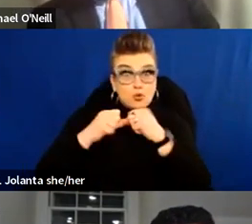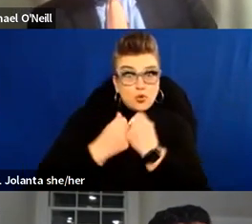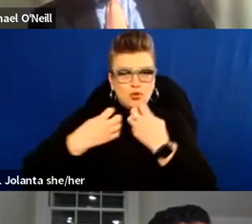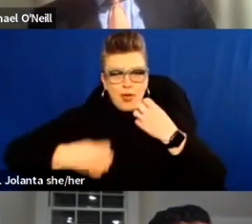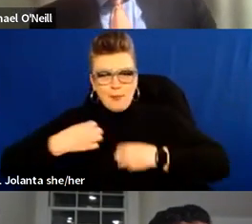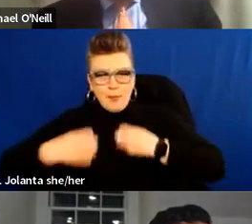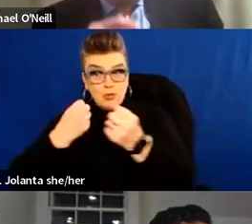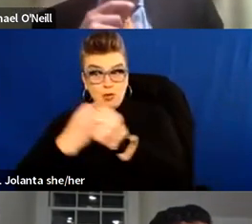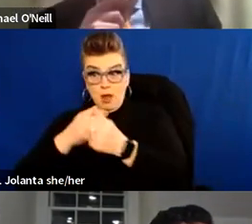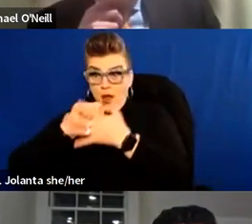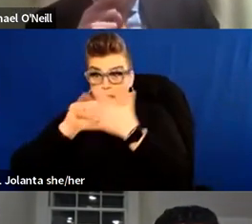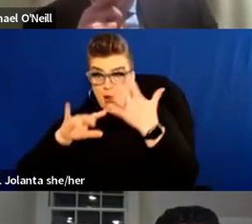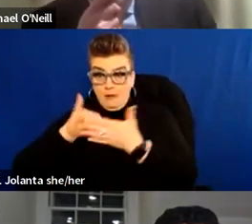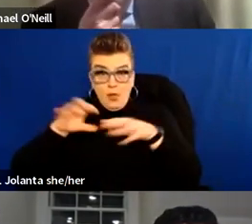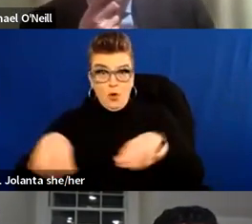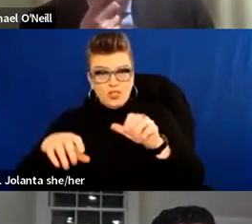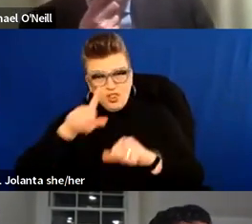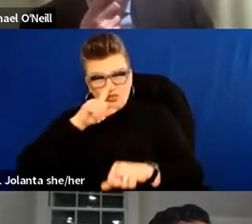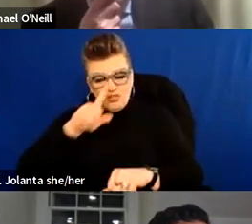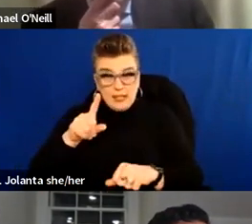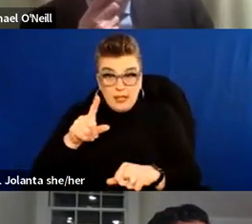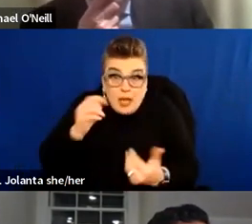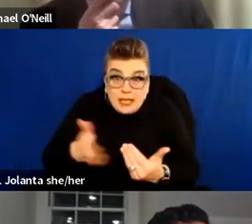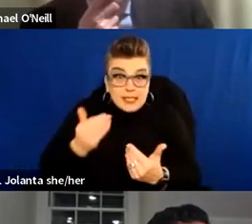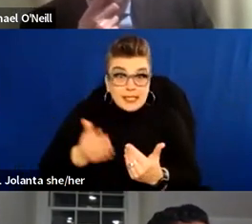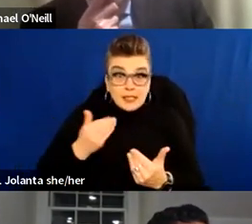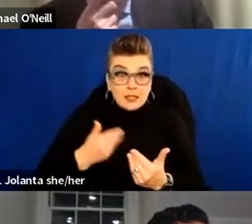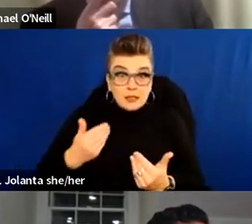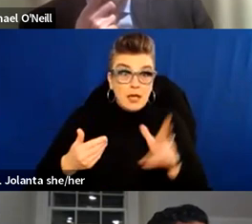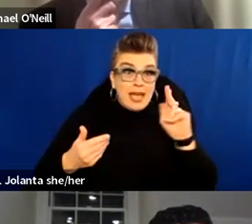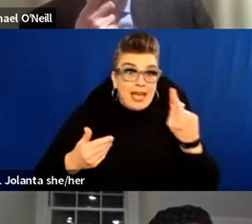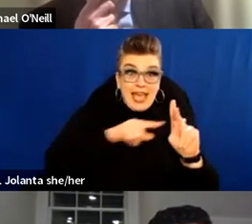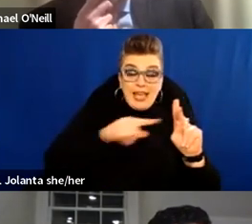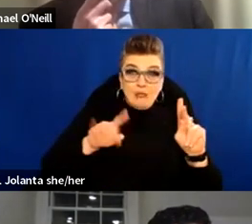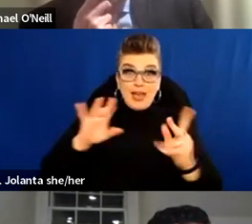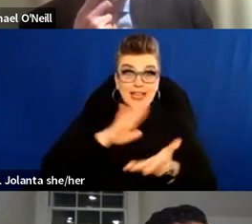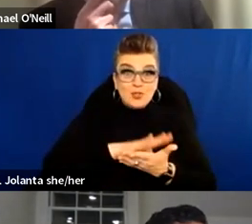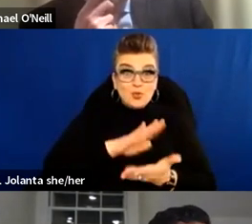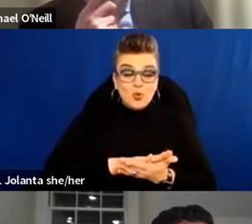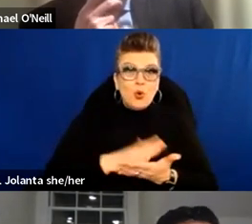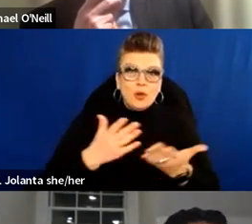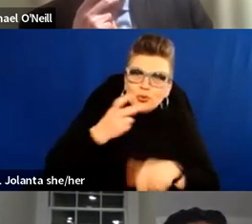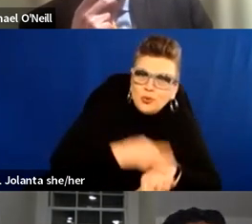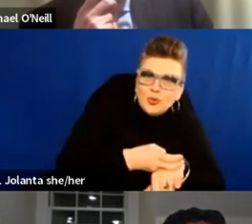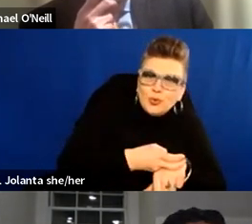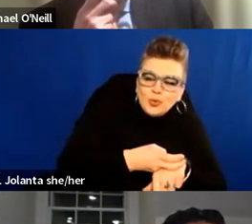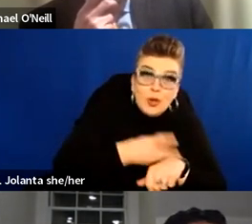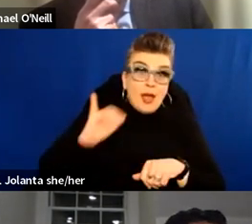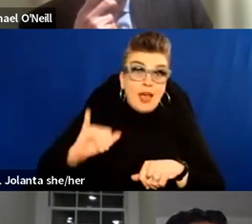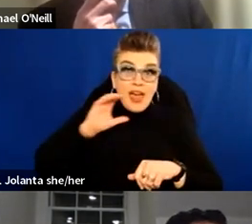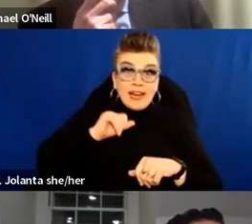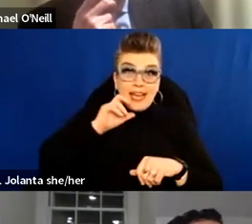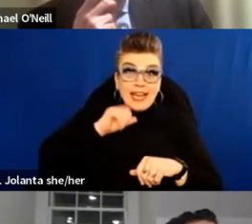those activities that are really hard to do at a lot of k-8 schools um by that age